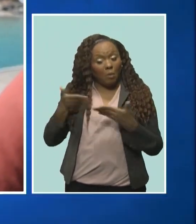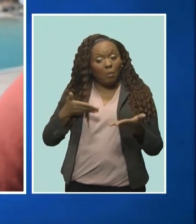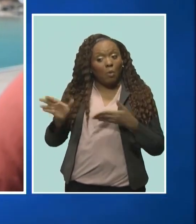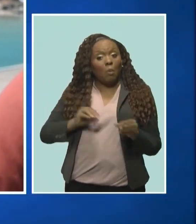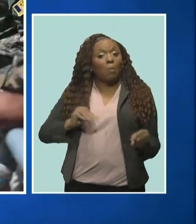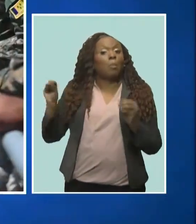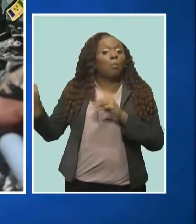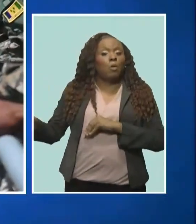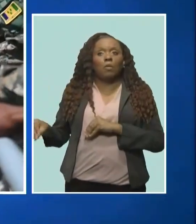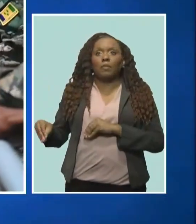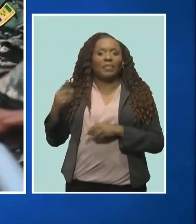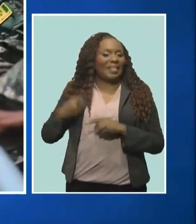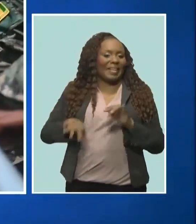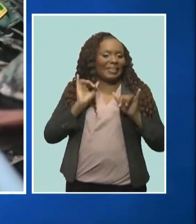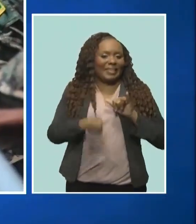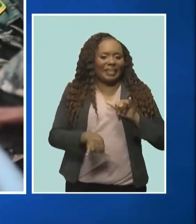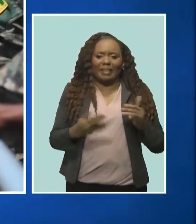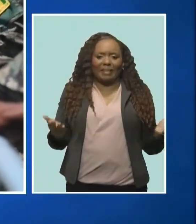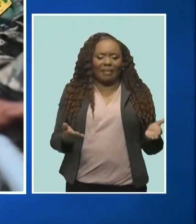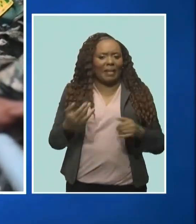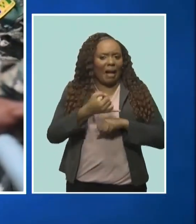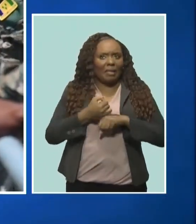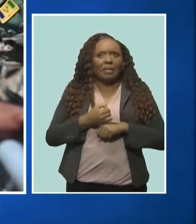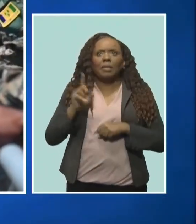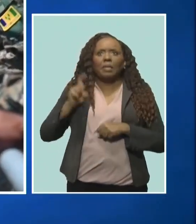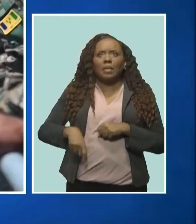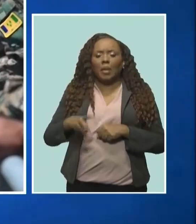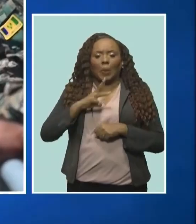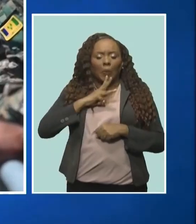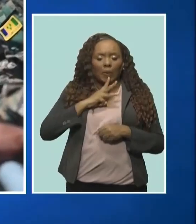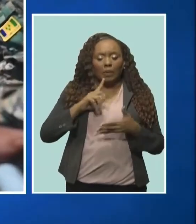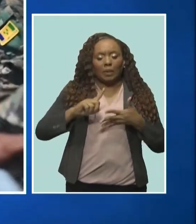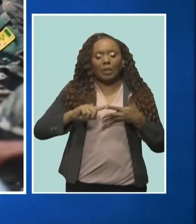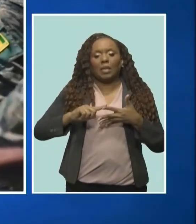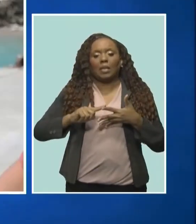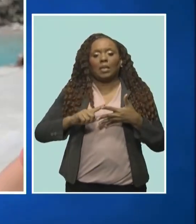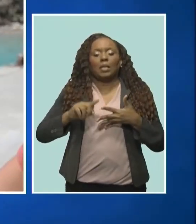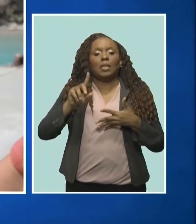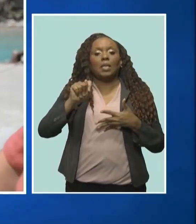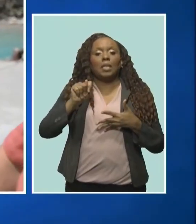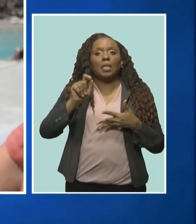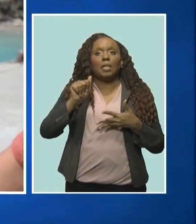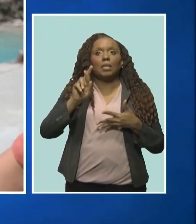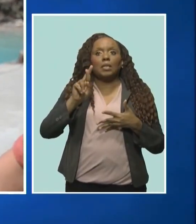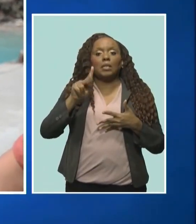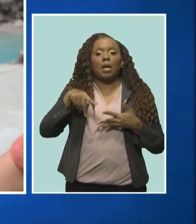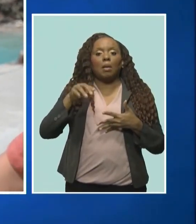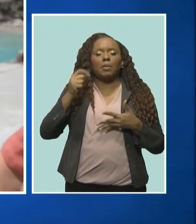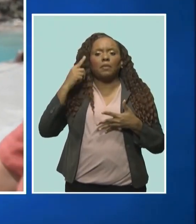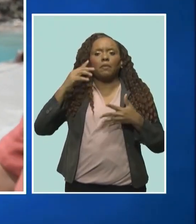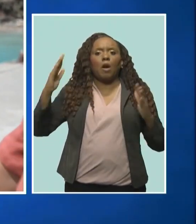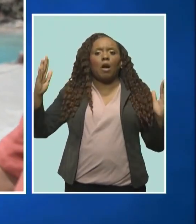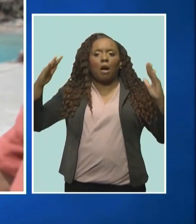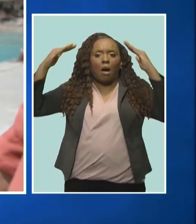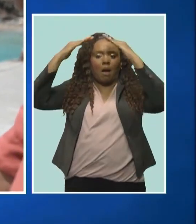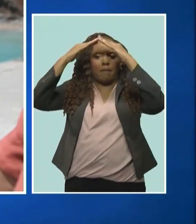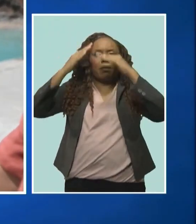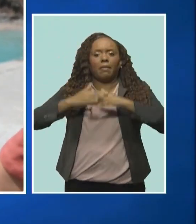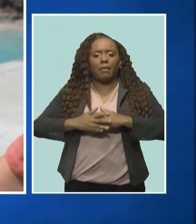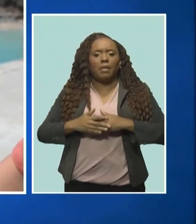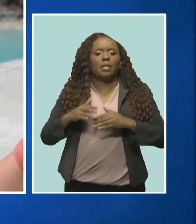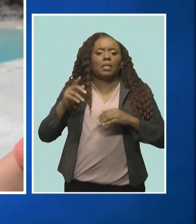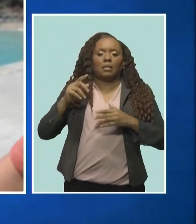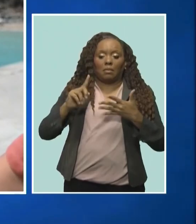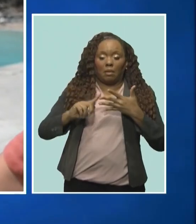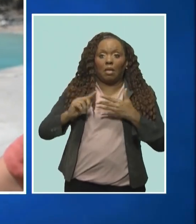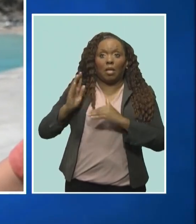babies first. Right now, we need urgent supplies. We need water. We need tarps. We're going to need construction supplies. A week from